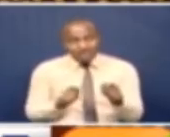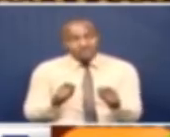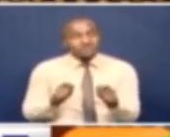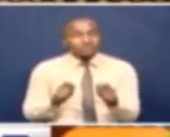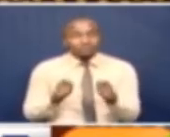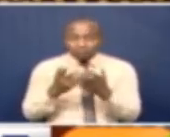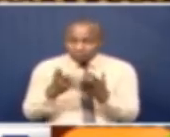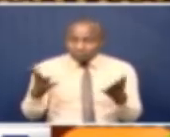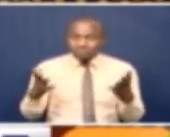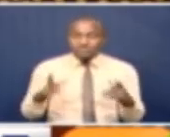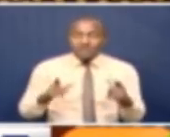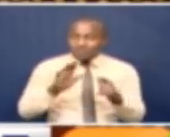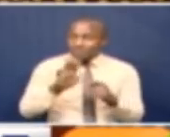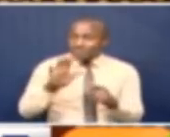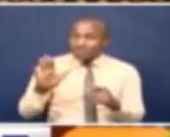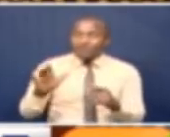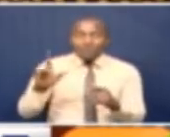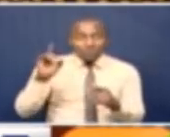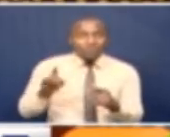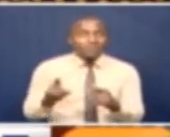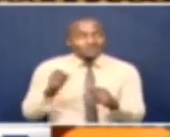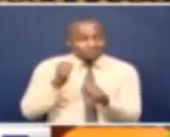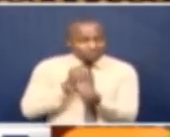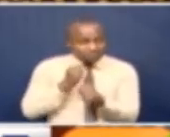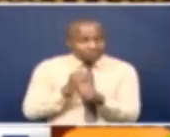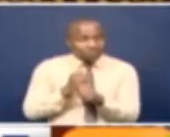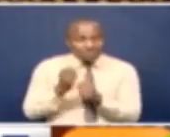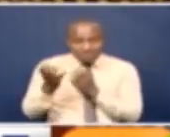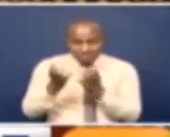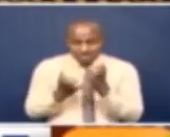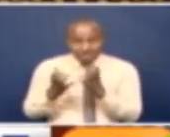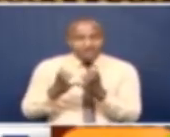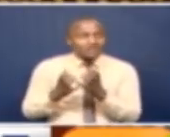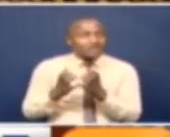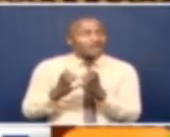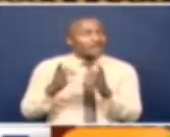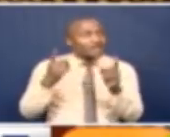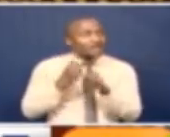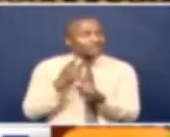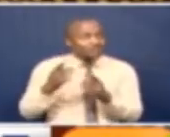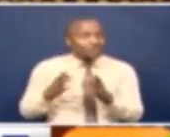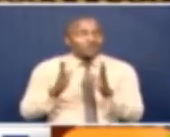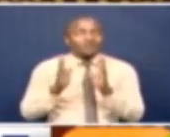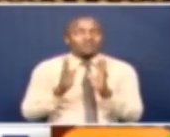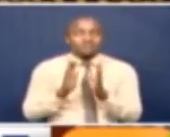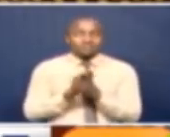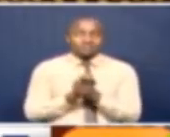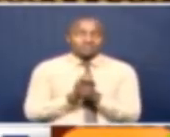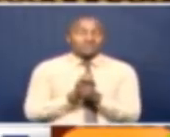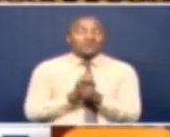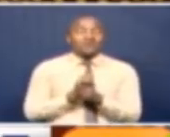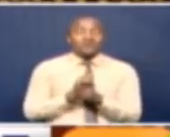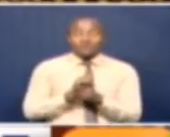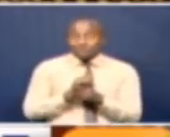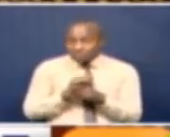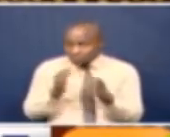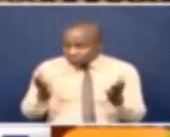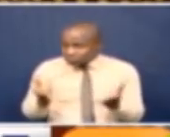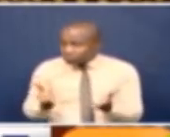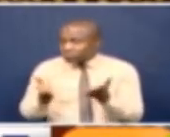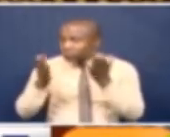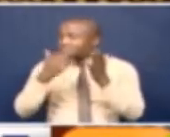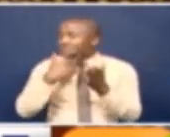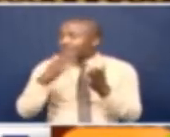of their lives. We need to conduct our business in a more in a different way. Absolutely, you do not escalate embers of